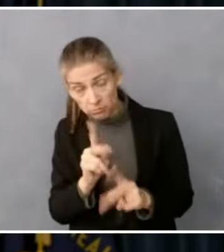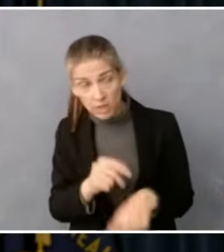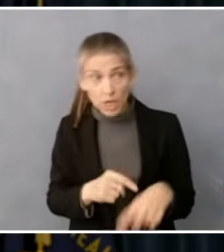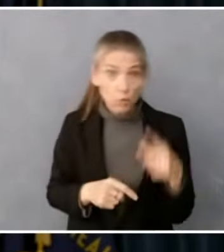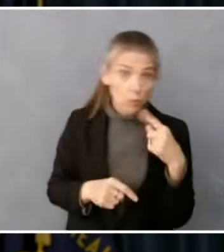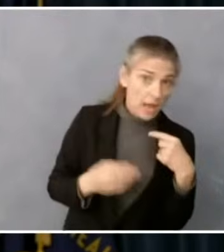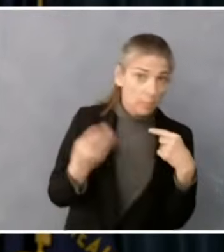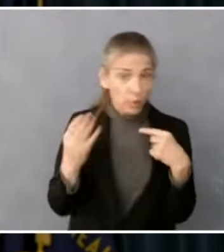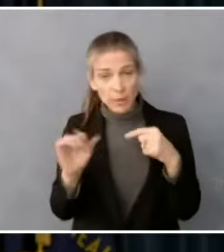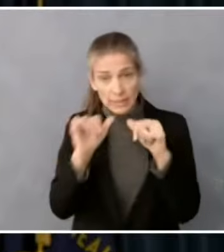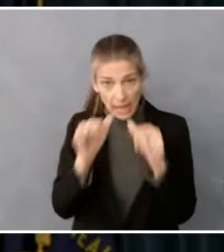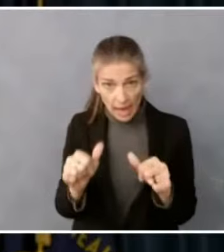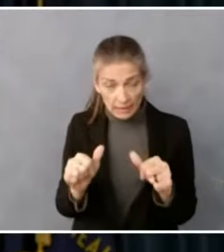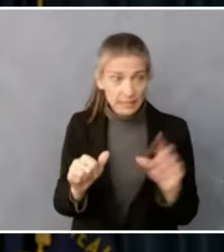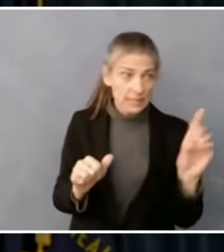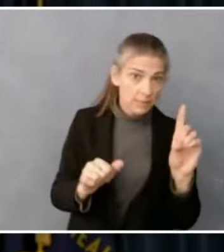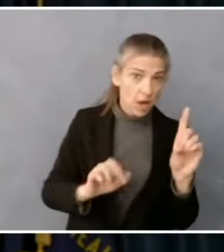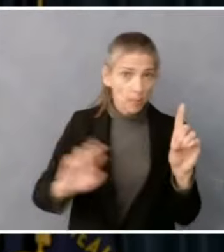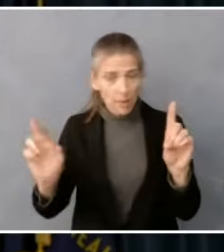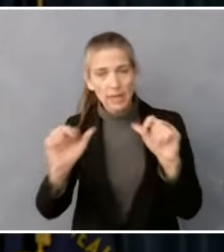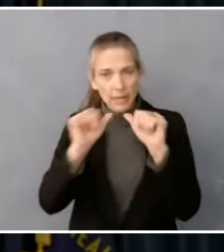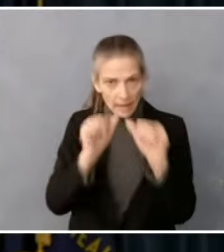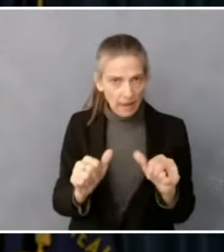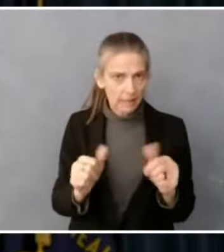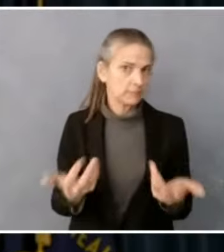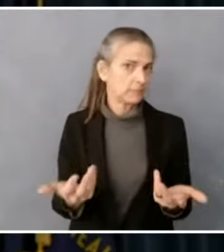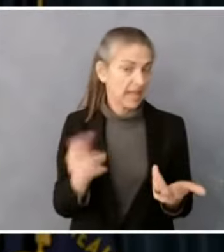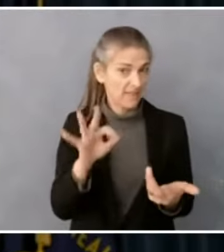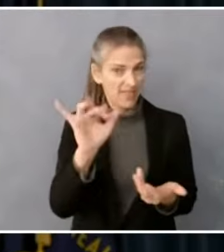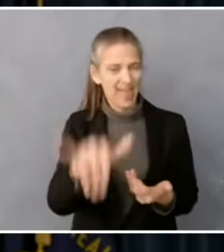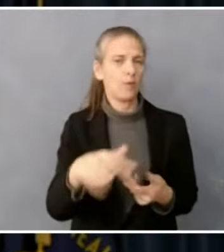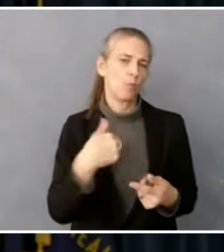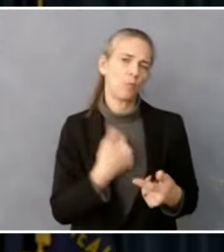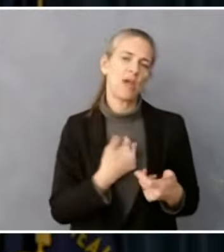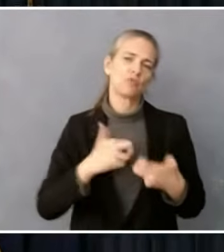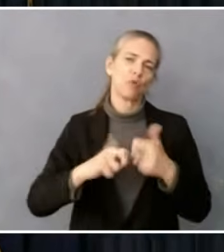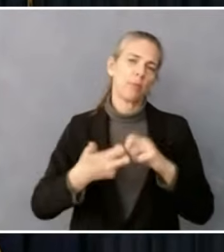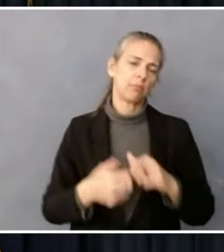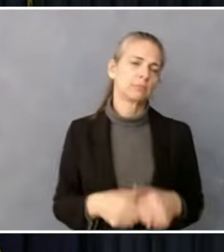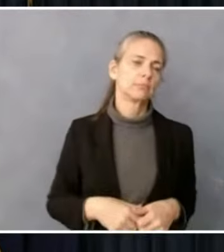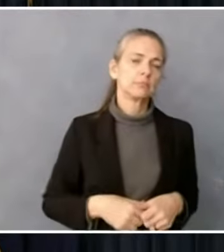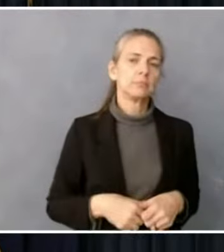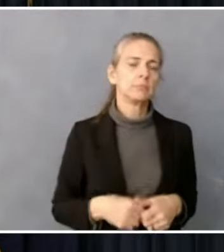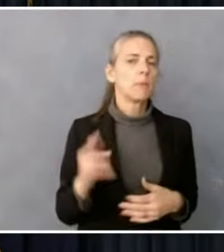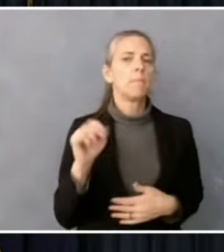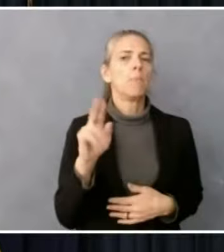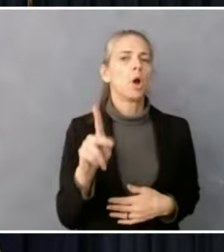or Republican, then we're in trouble. And finally, Mark Glover.